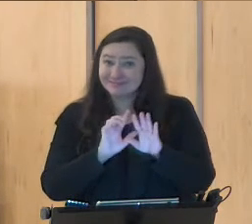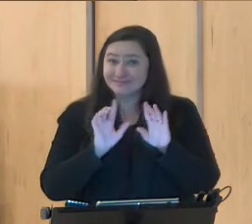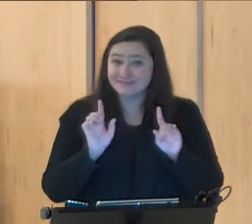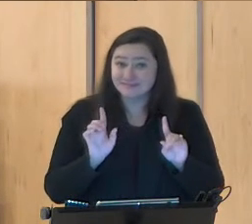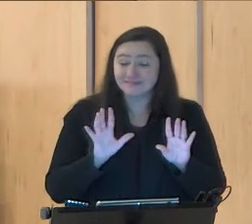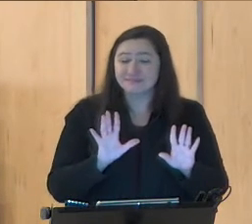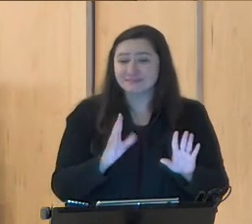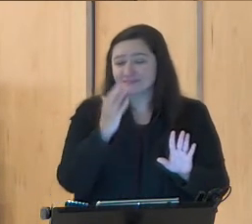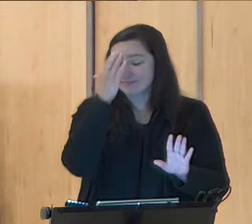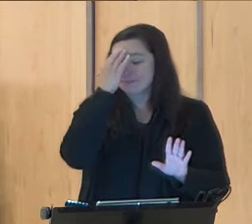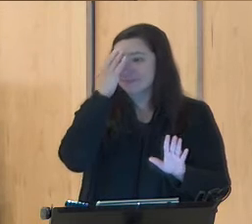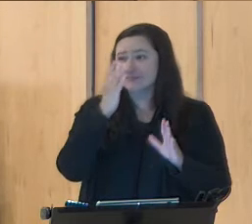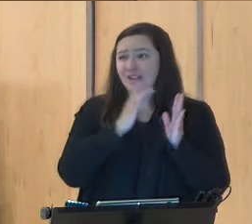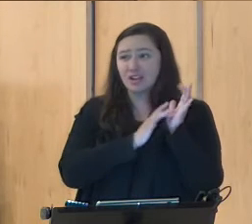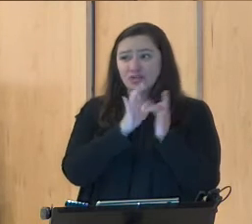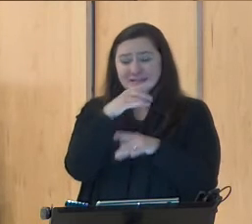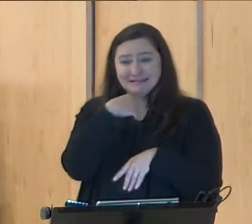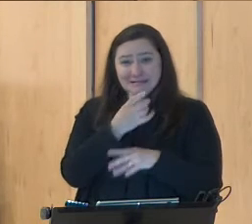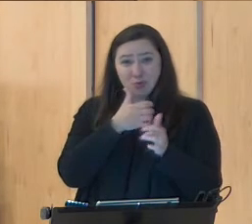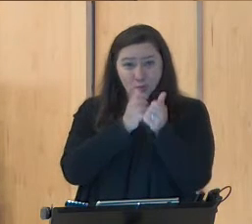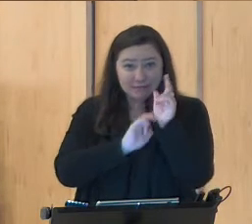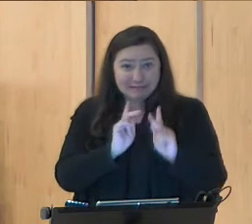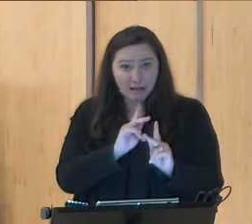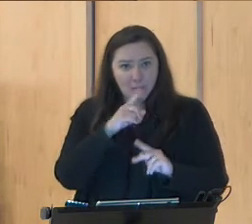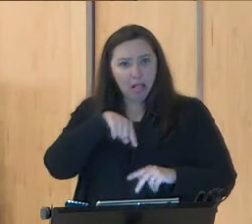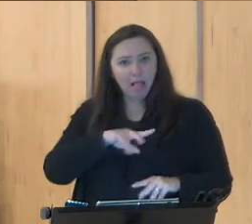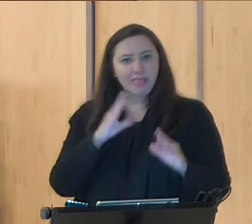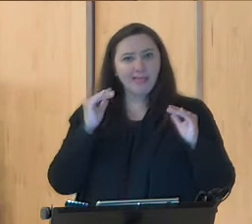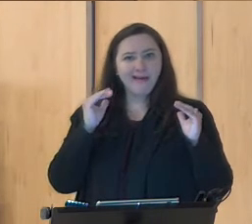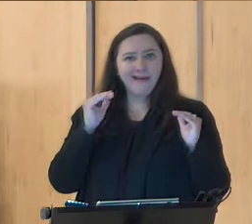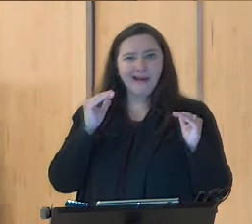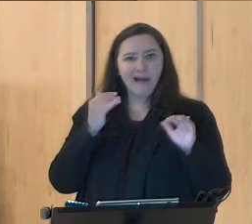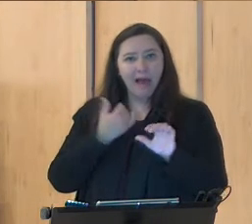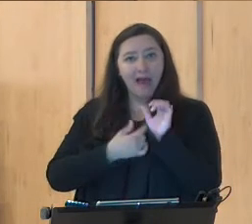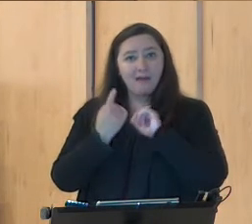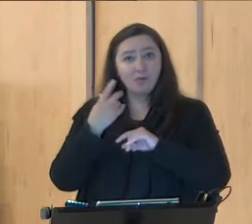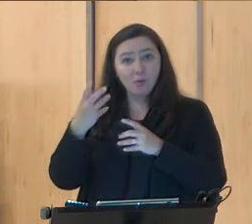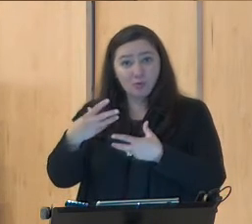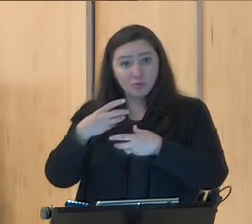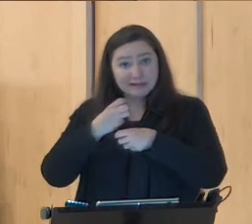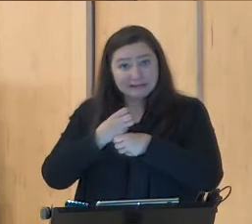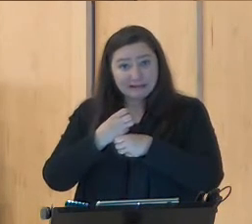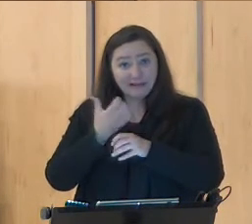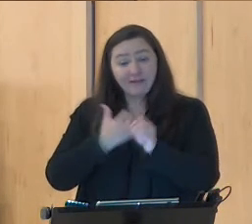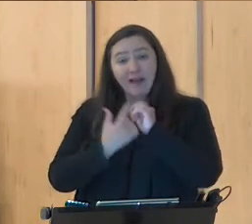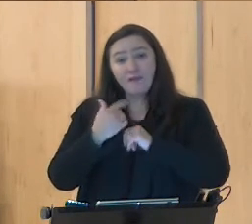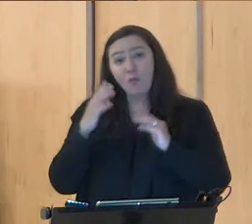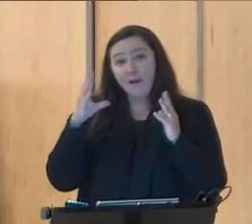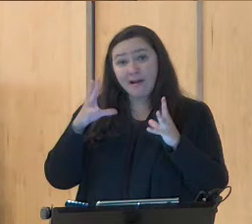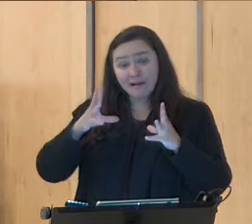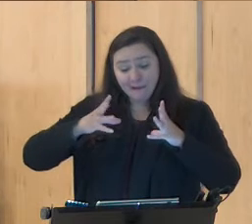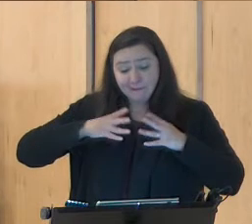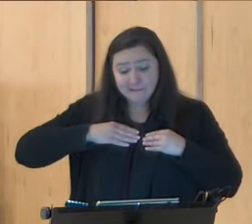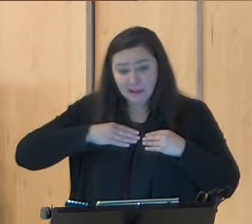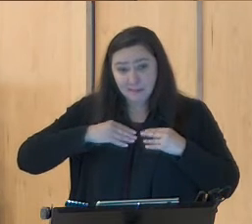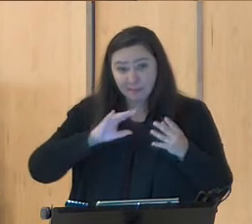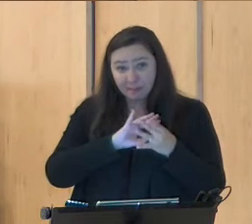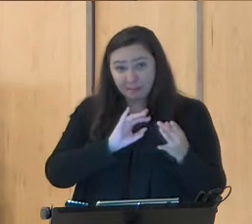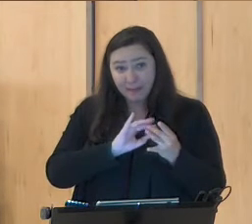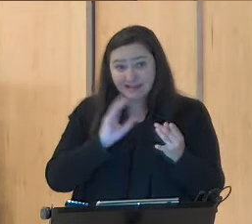told his disciples that they shouldn't expect that everyone is going to receive and accept the message that they